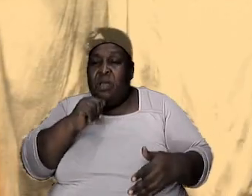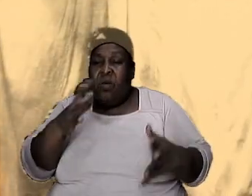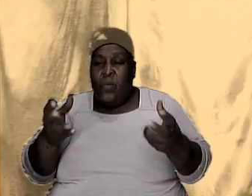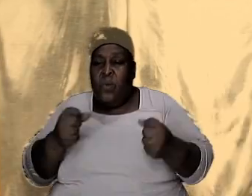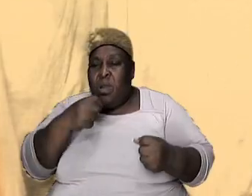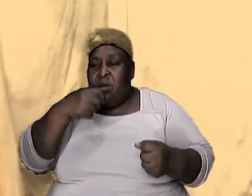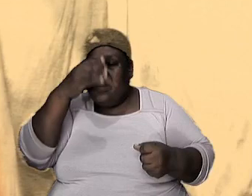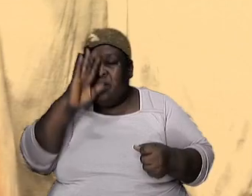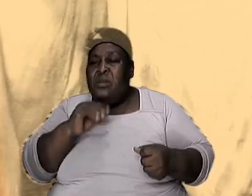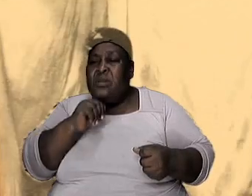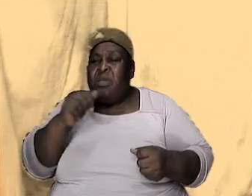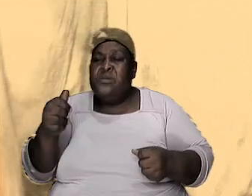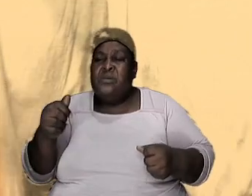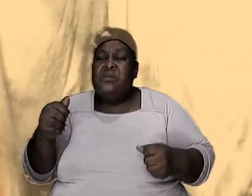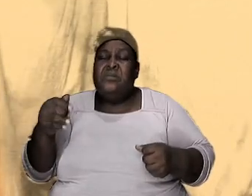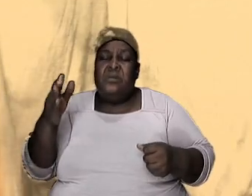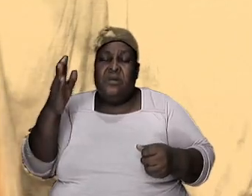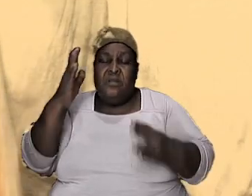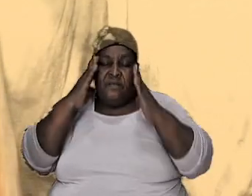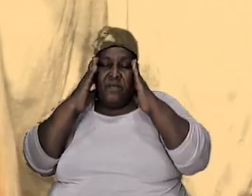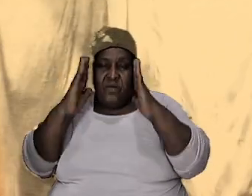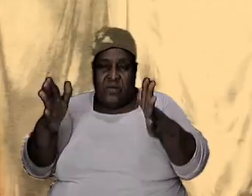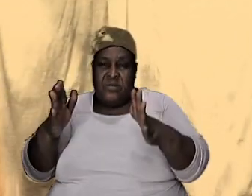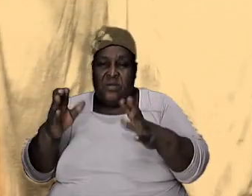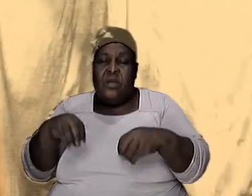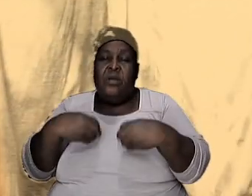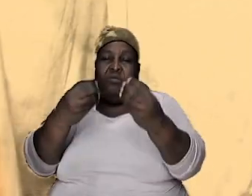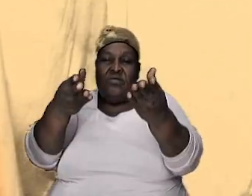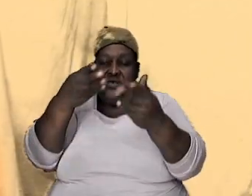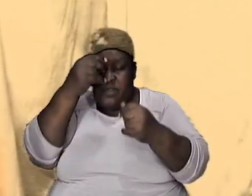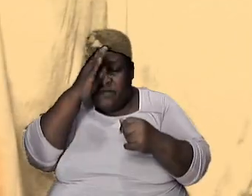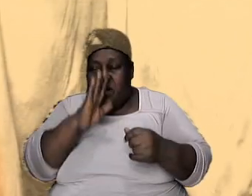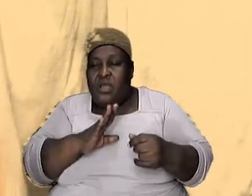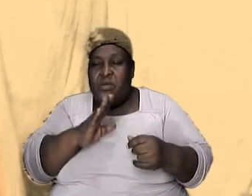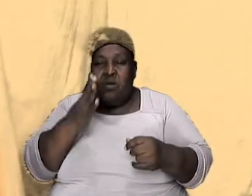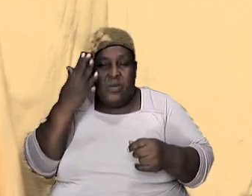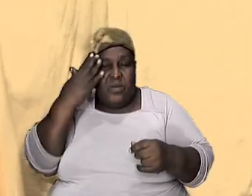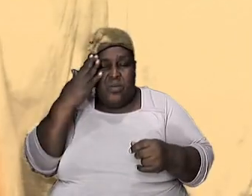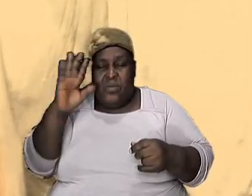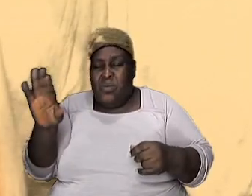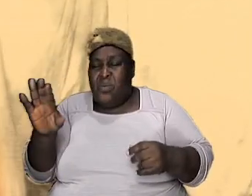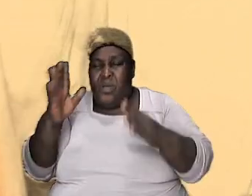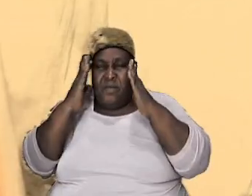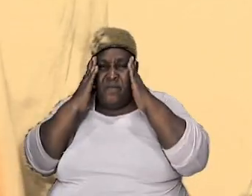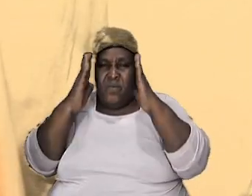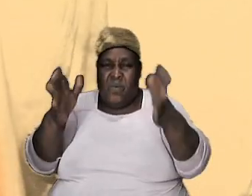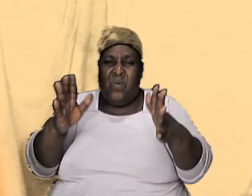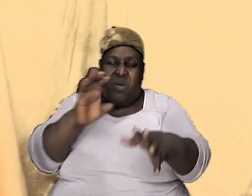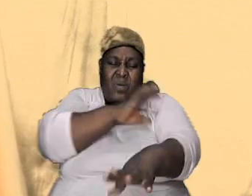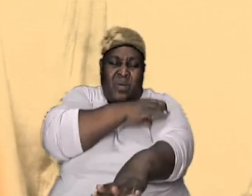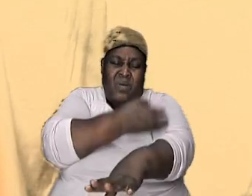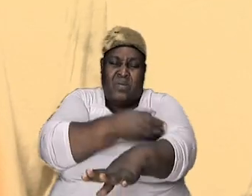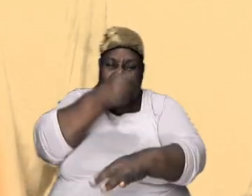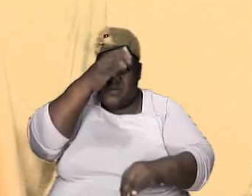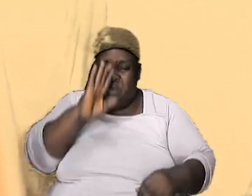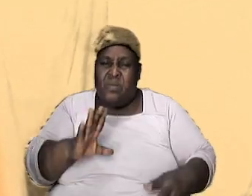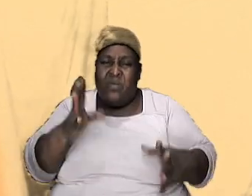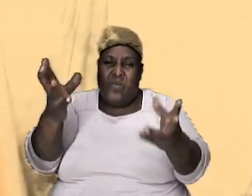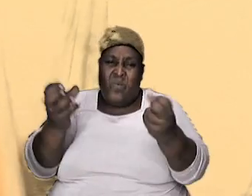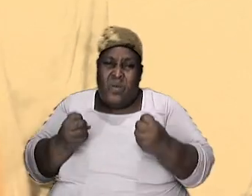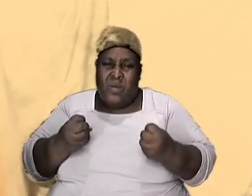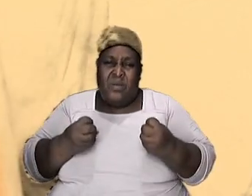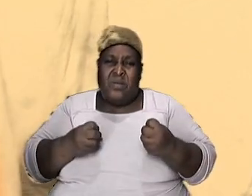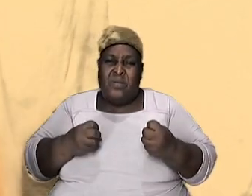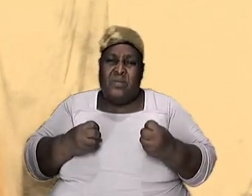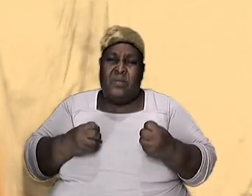to acknowledge or to focus on the provision of God. God, we don't want just to focus on the power of God, but we want to focus